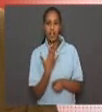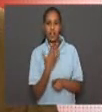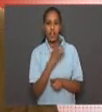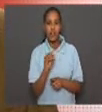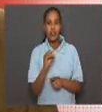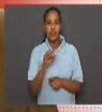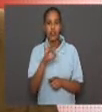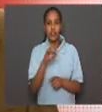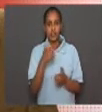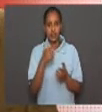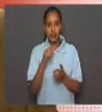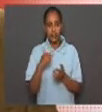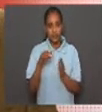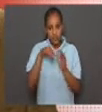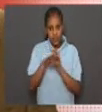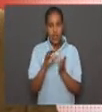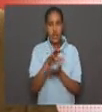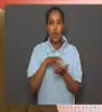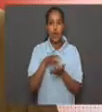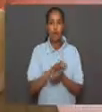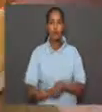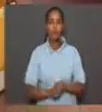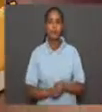and fineness in an alloy.